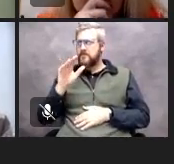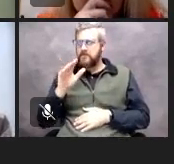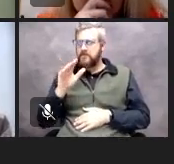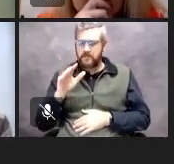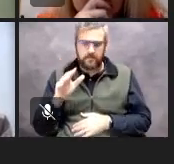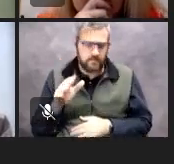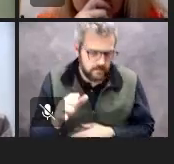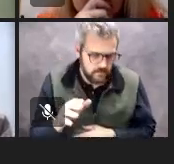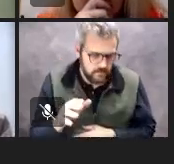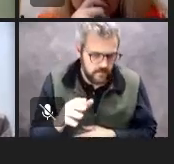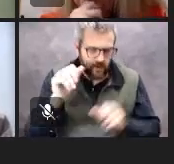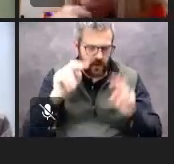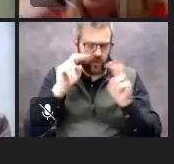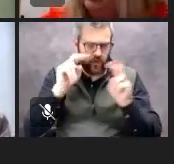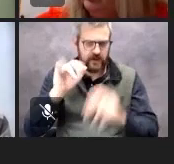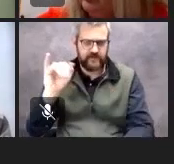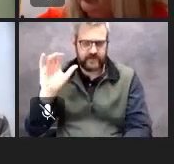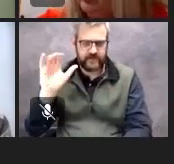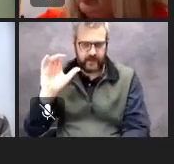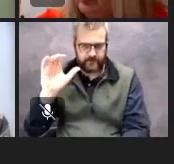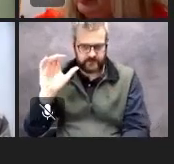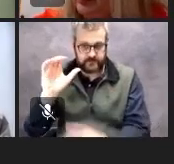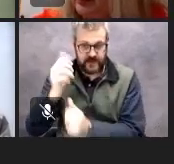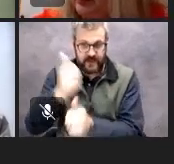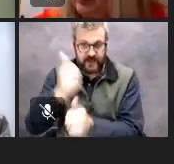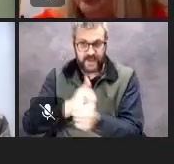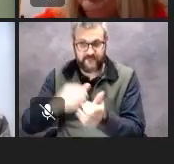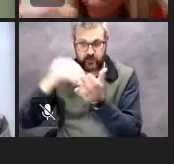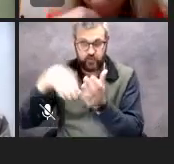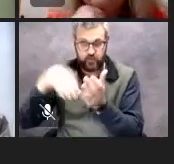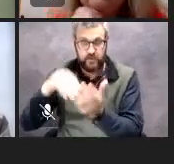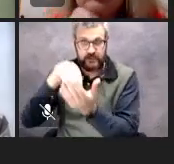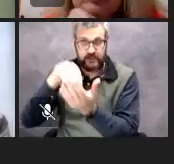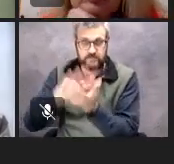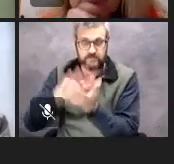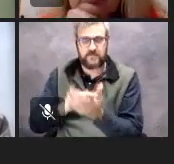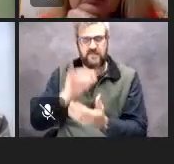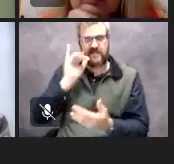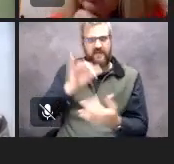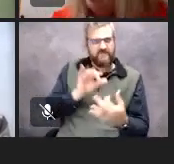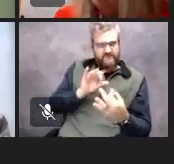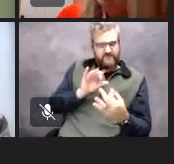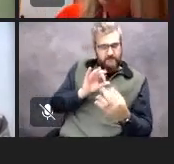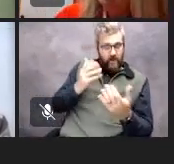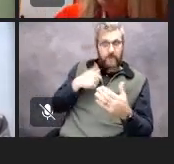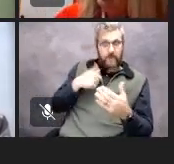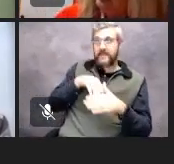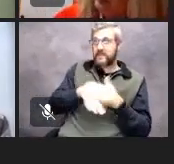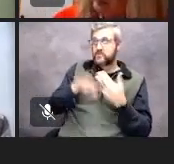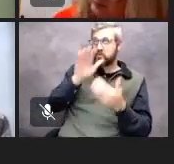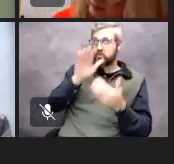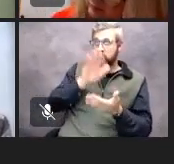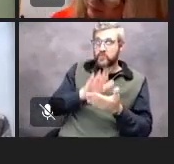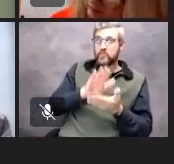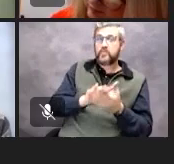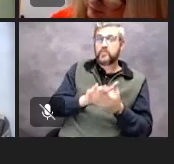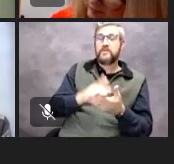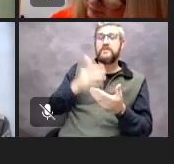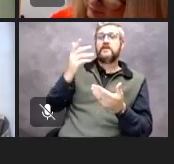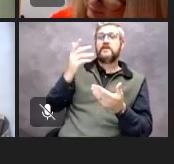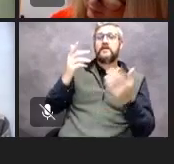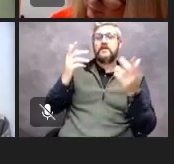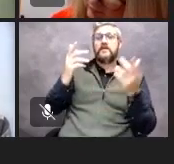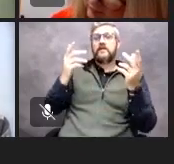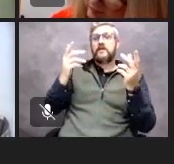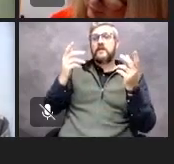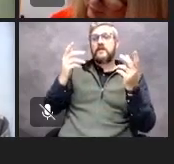in Infinite Campus that has every student listed. And this was the kind of a feedback from, I would go into schools and we did our district webcasts and, at the districts, and they would